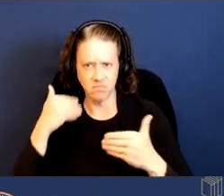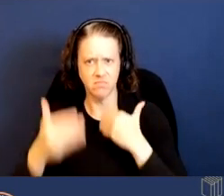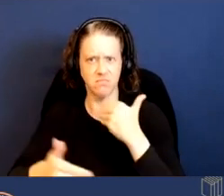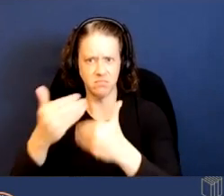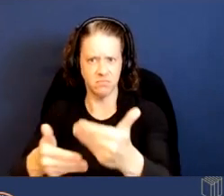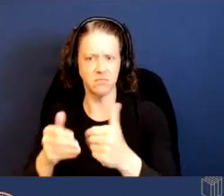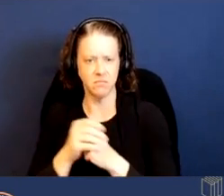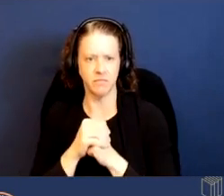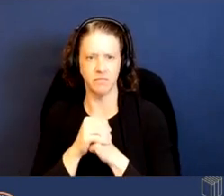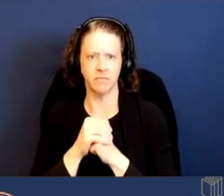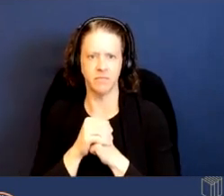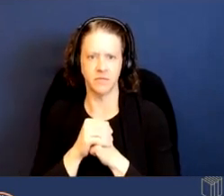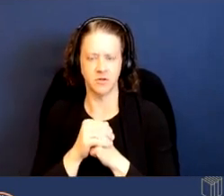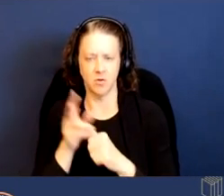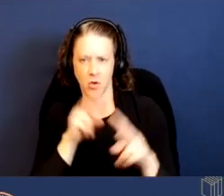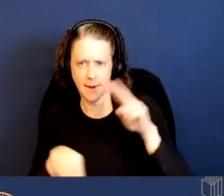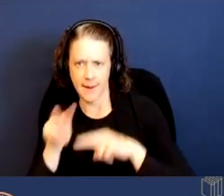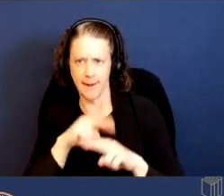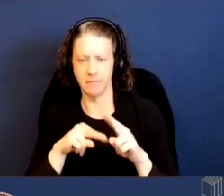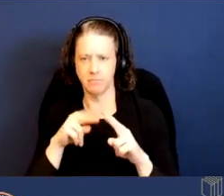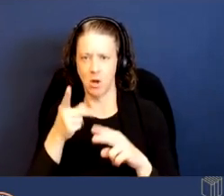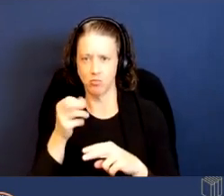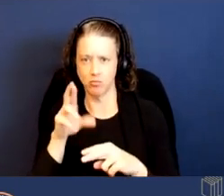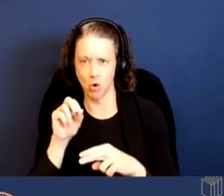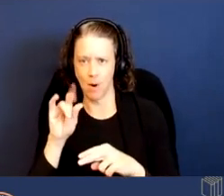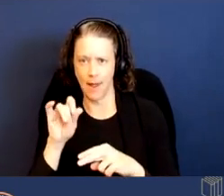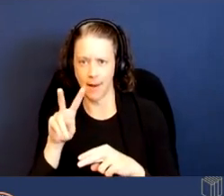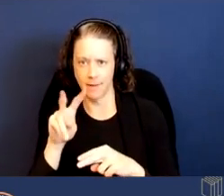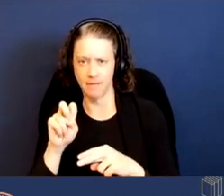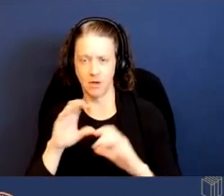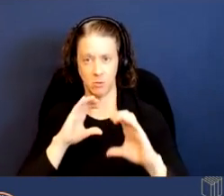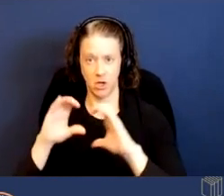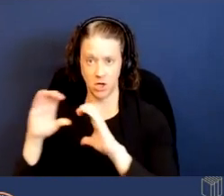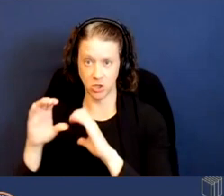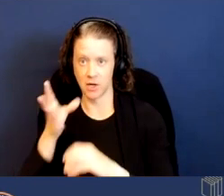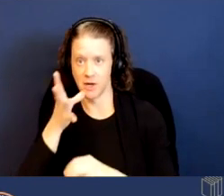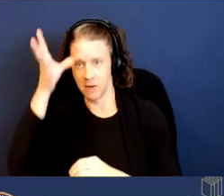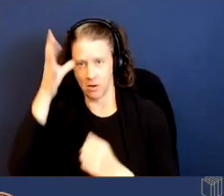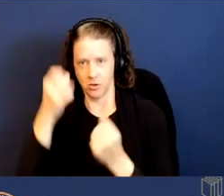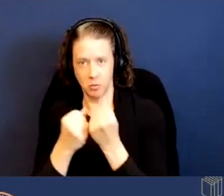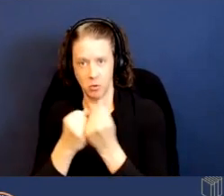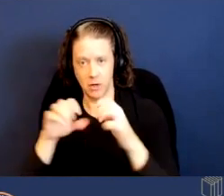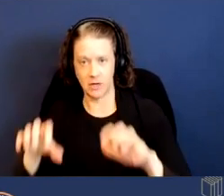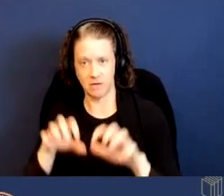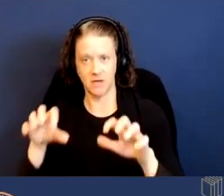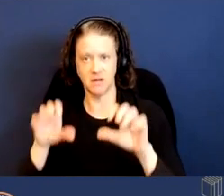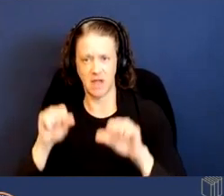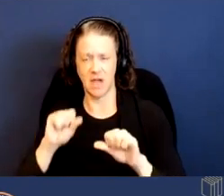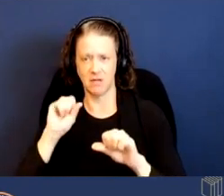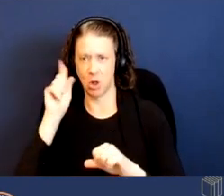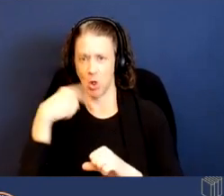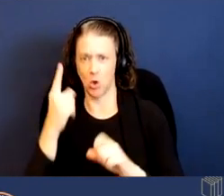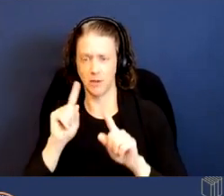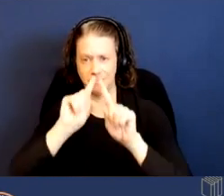that's looking at proactive communication. And sort of parent support activities, which again can look very differently